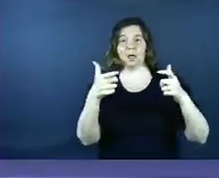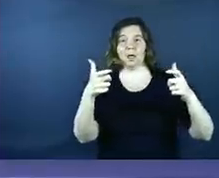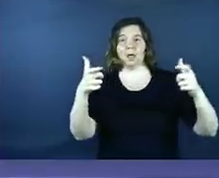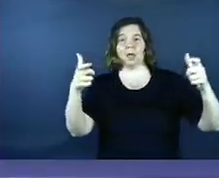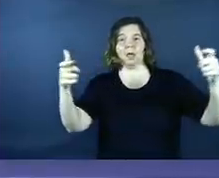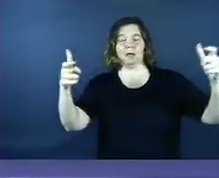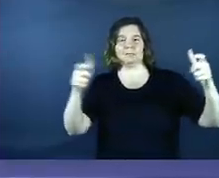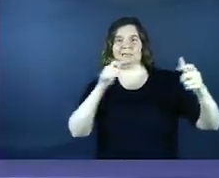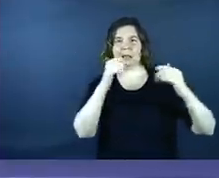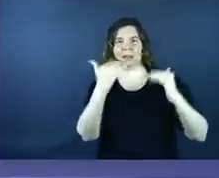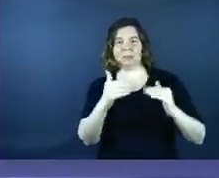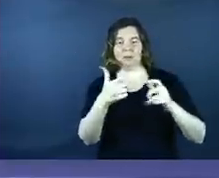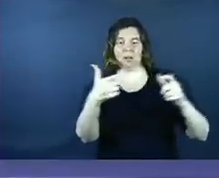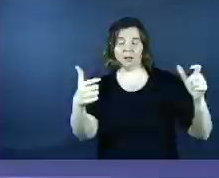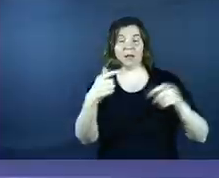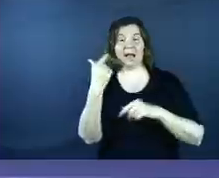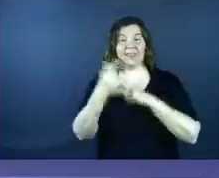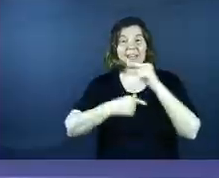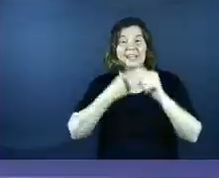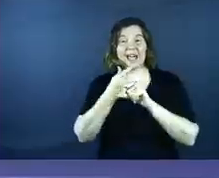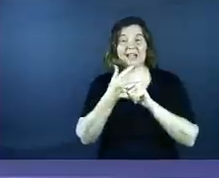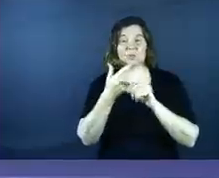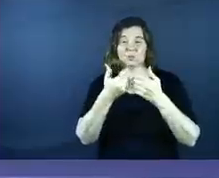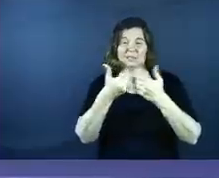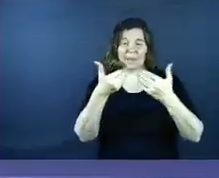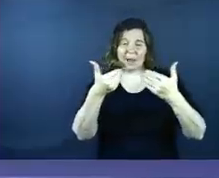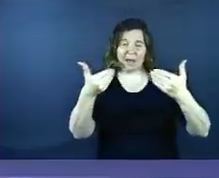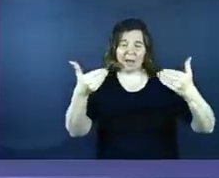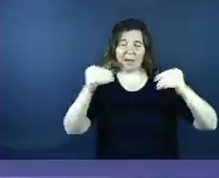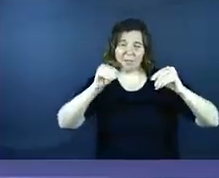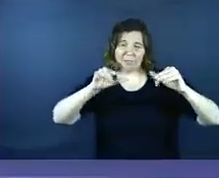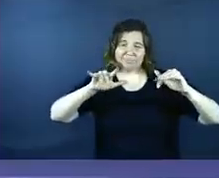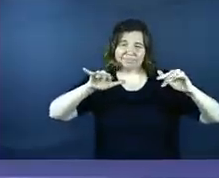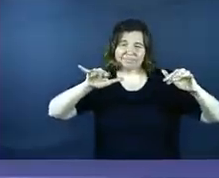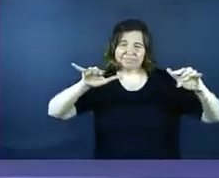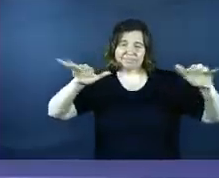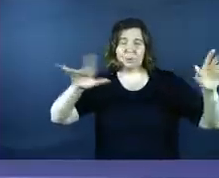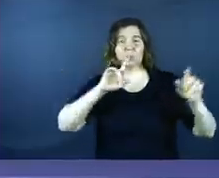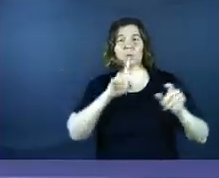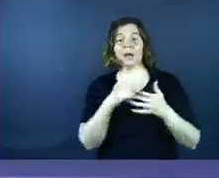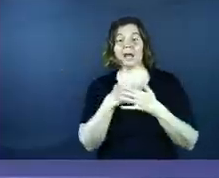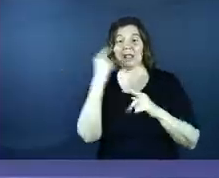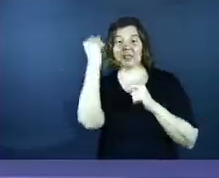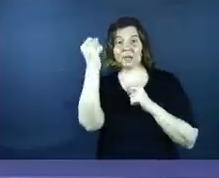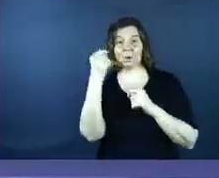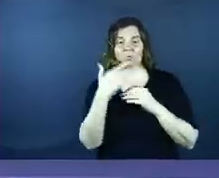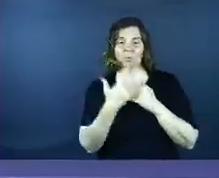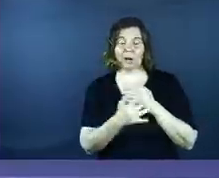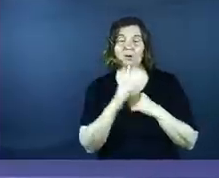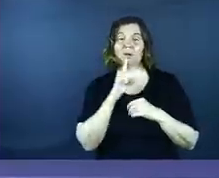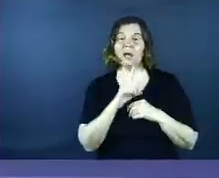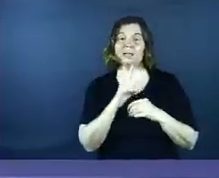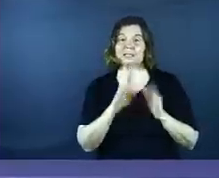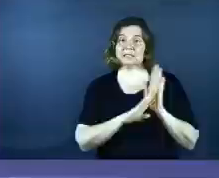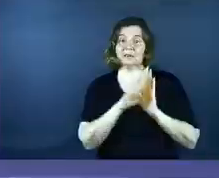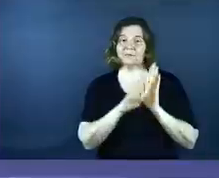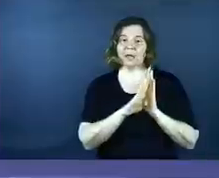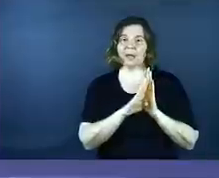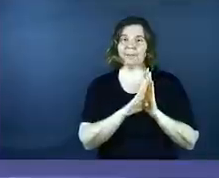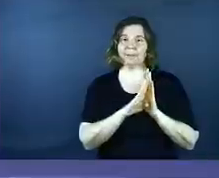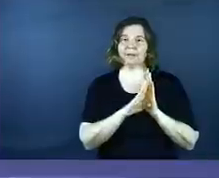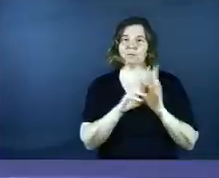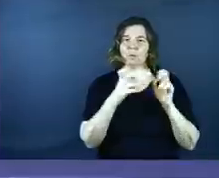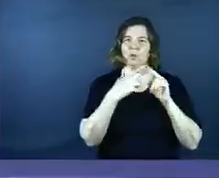and that galaxies were actually separating further and further from each other. And his theory went on to actually develop the Big